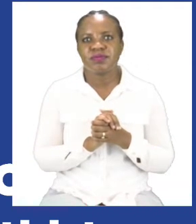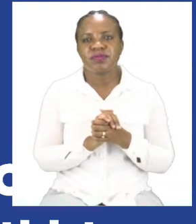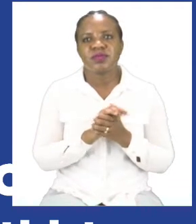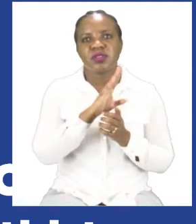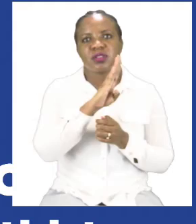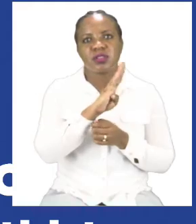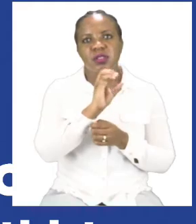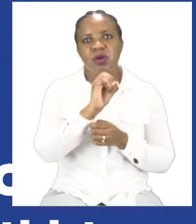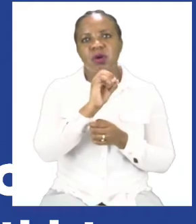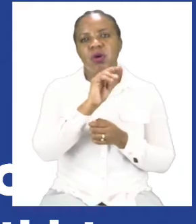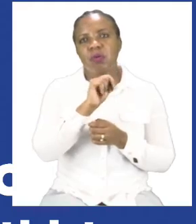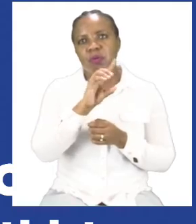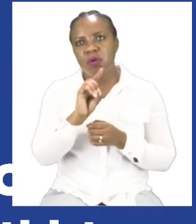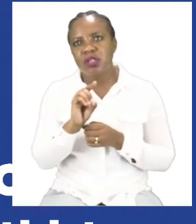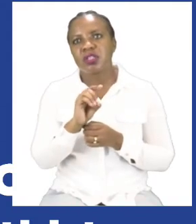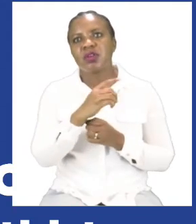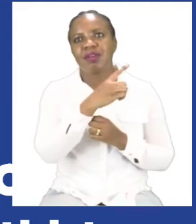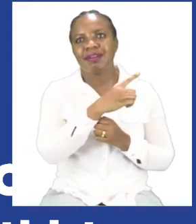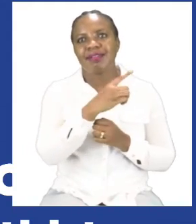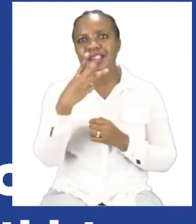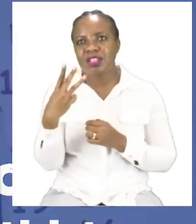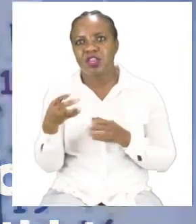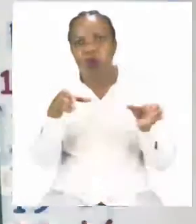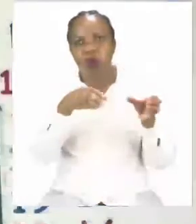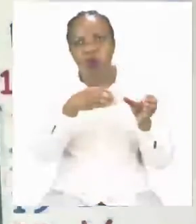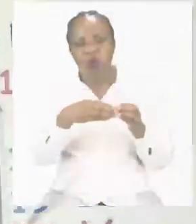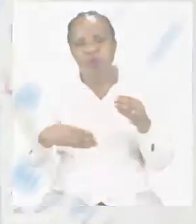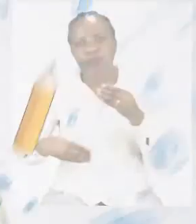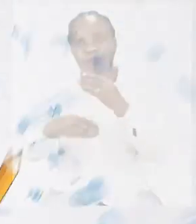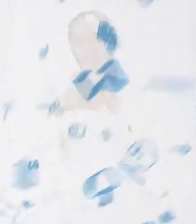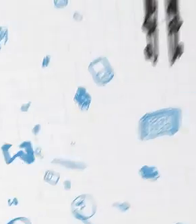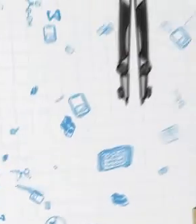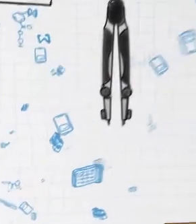13, grouping, and addition.